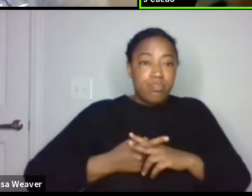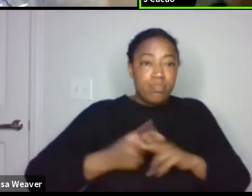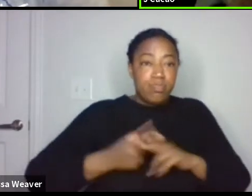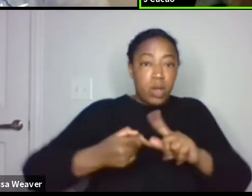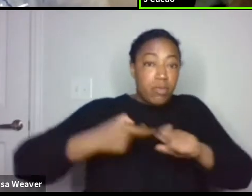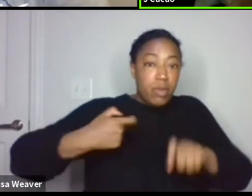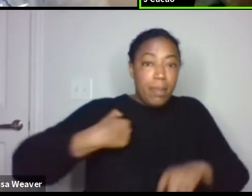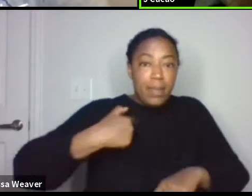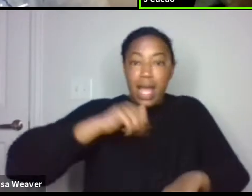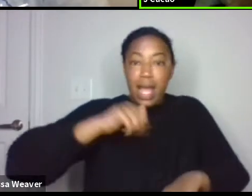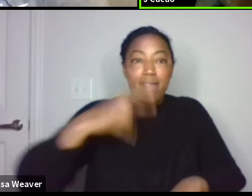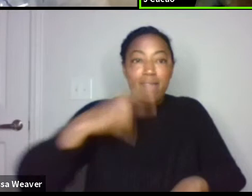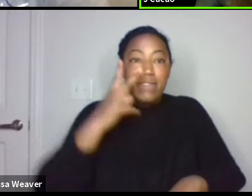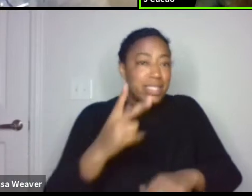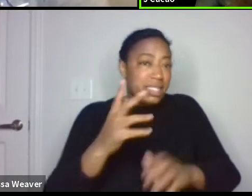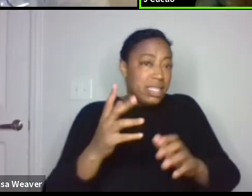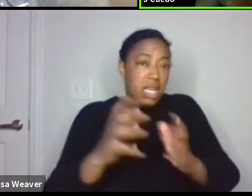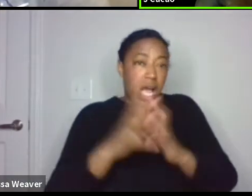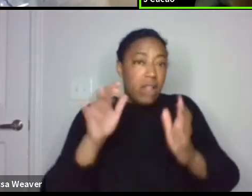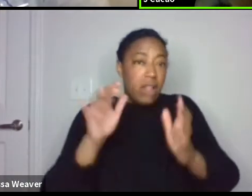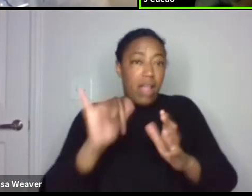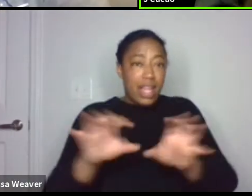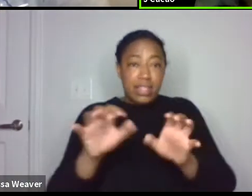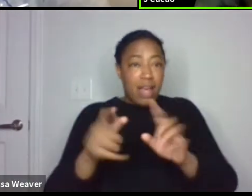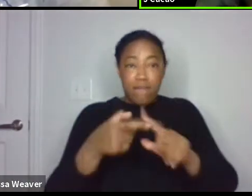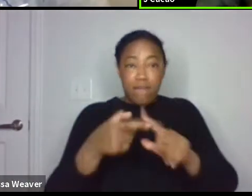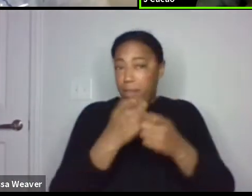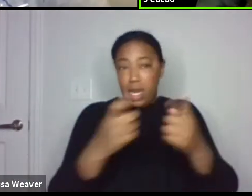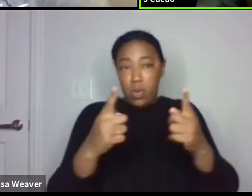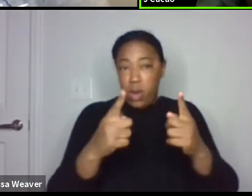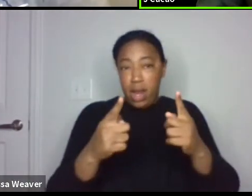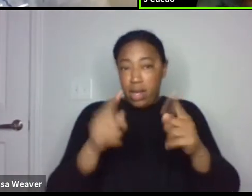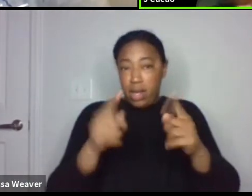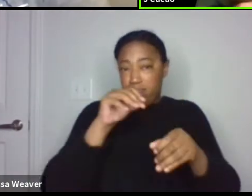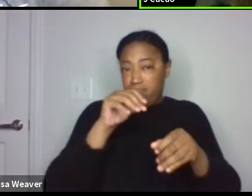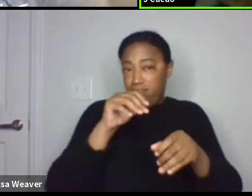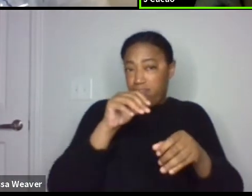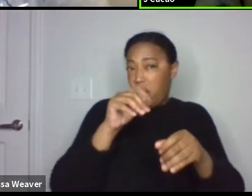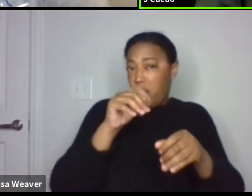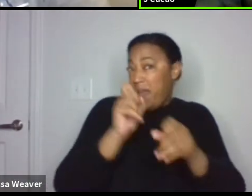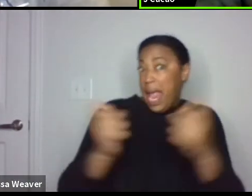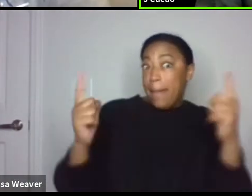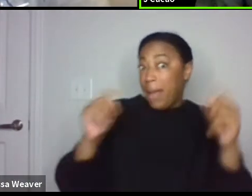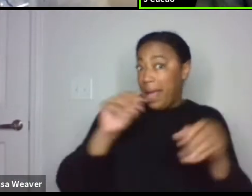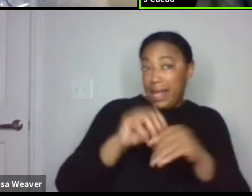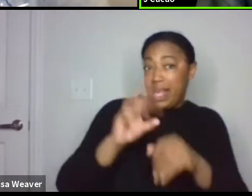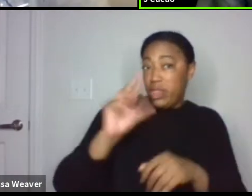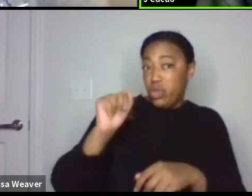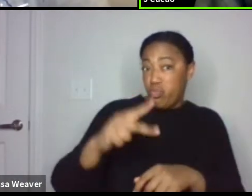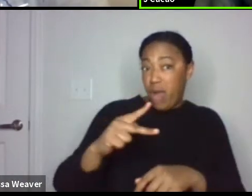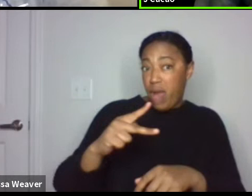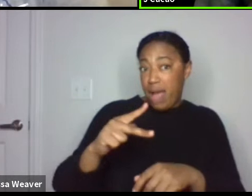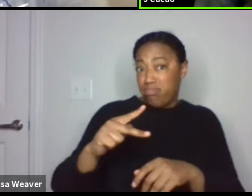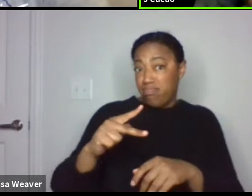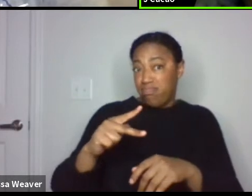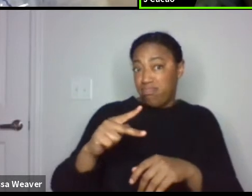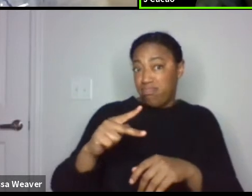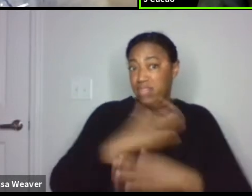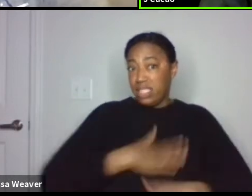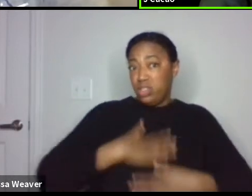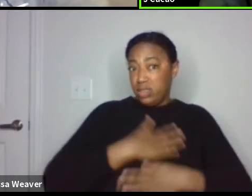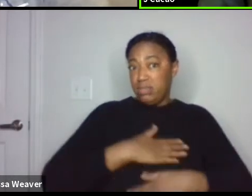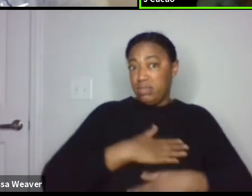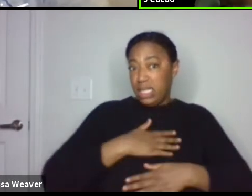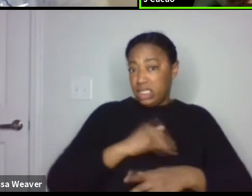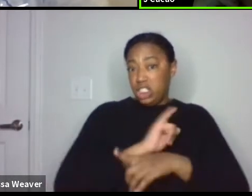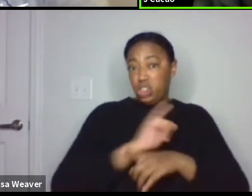haven't seen much of that done from anyone in the rap industry or any type of musical industry in terms of them writing,